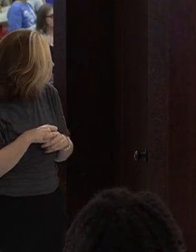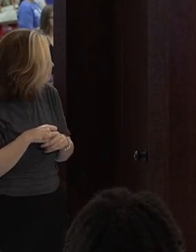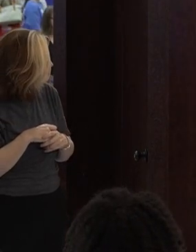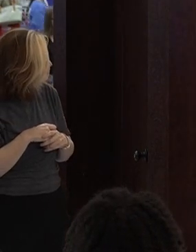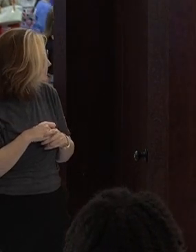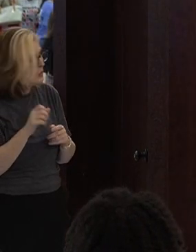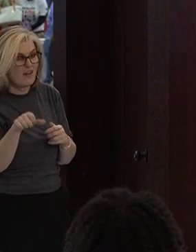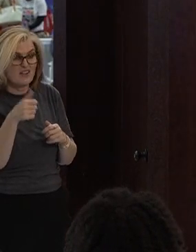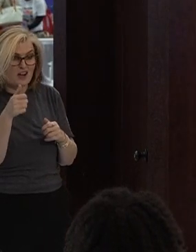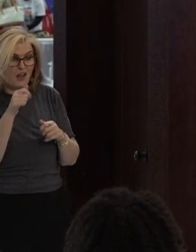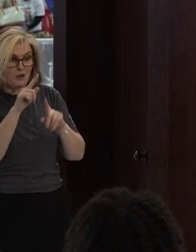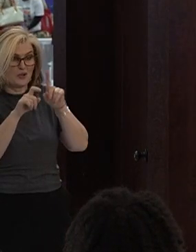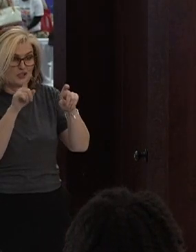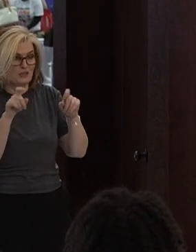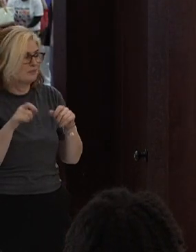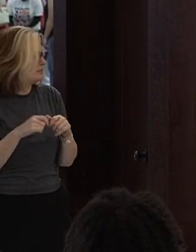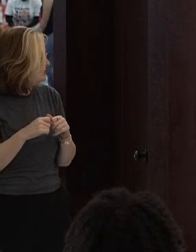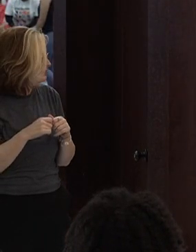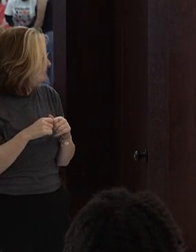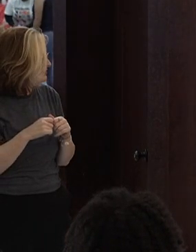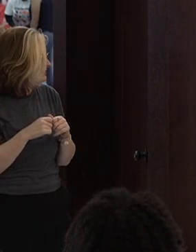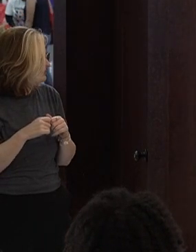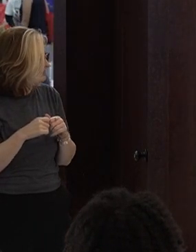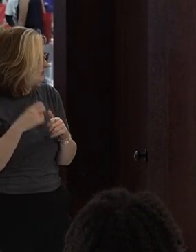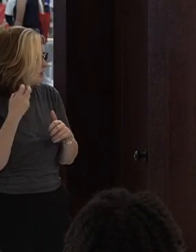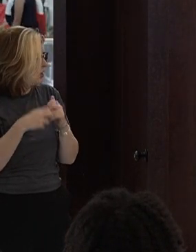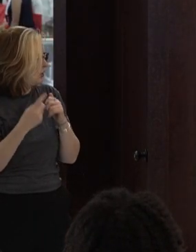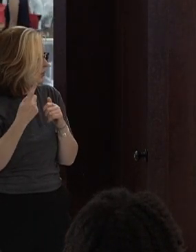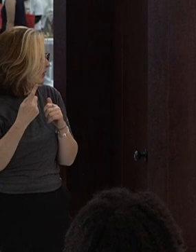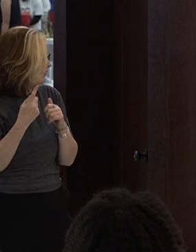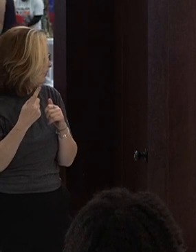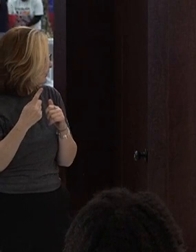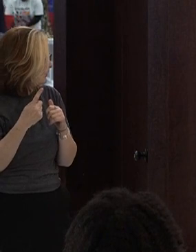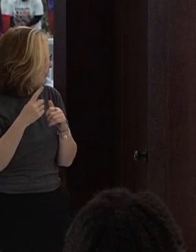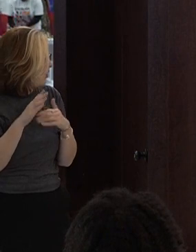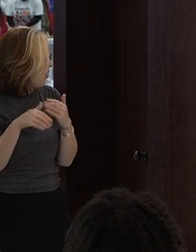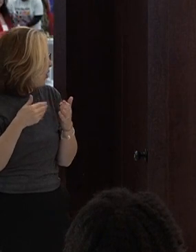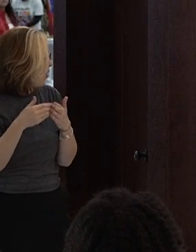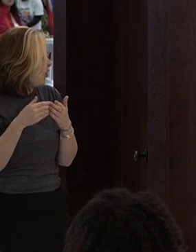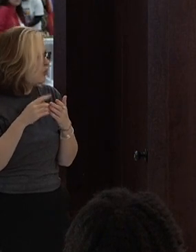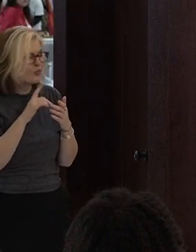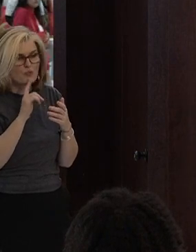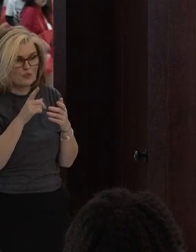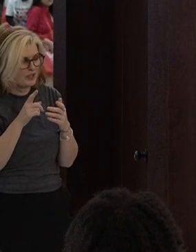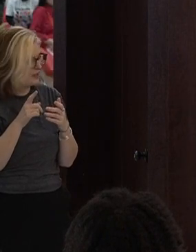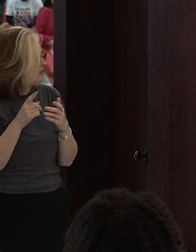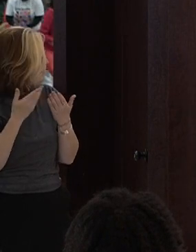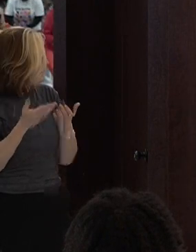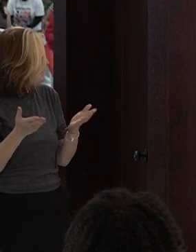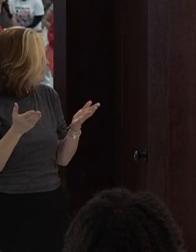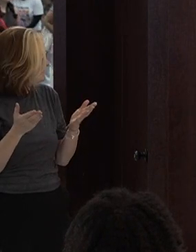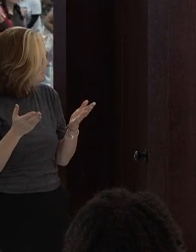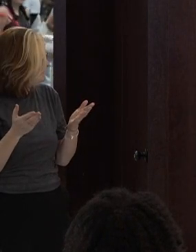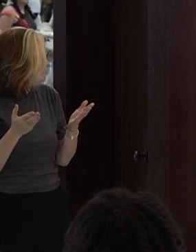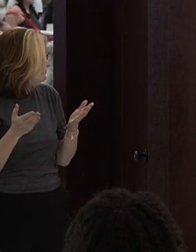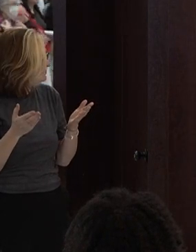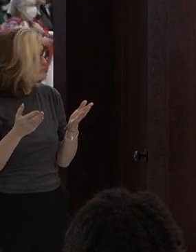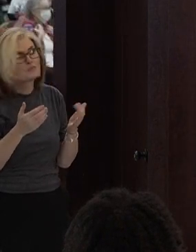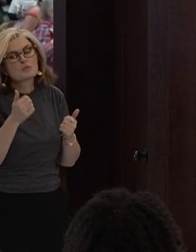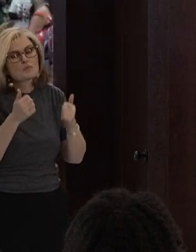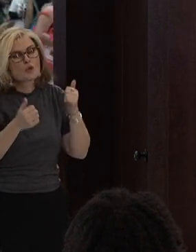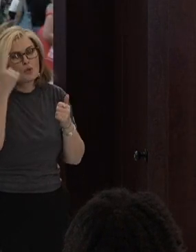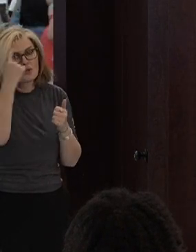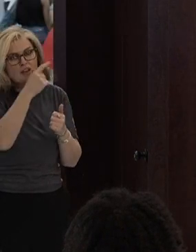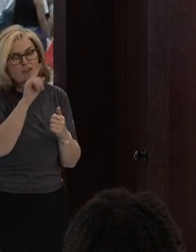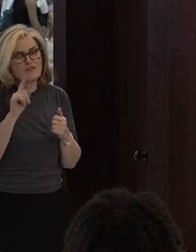Because we have another trivia, all right. This is a hard one. These are all real, actual things. But which do you